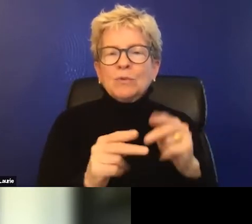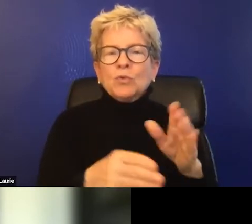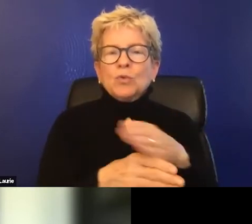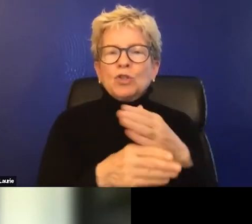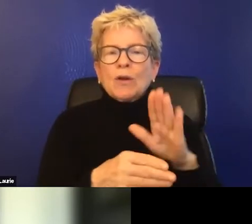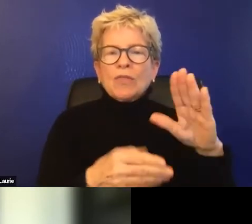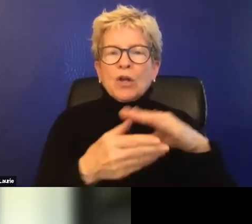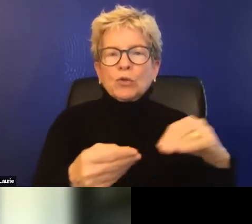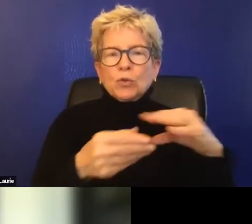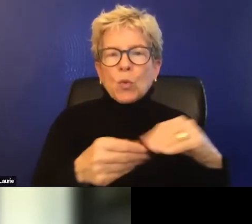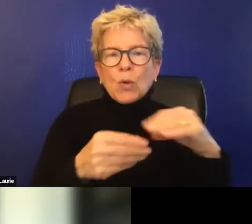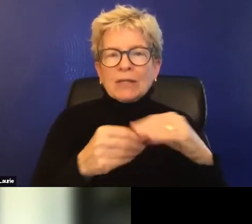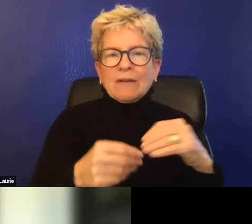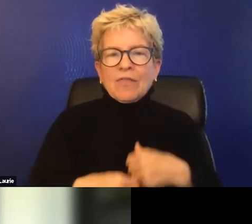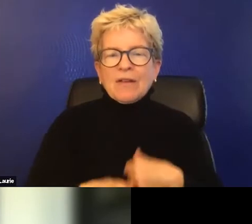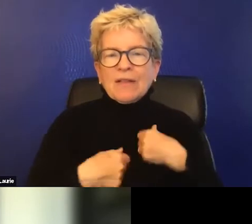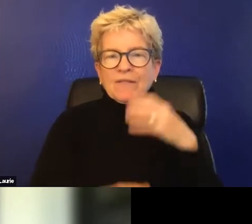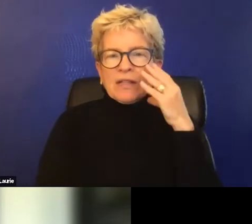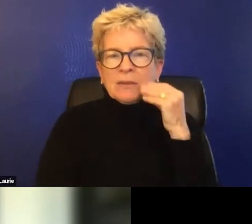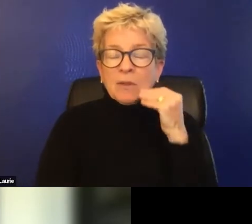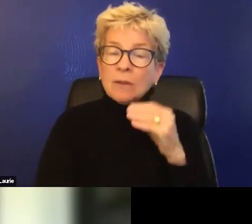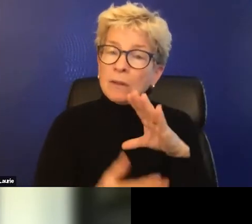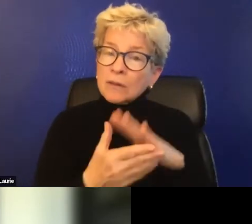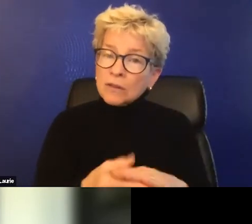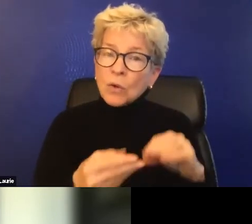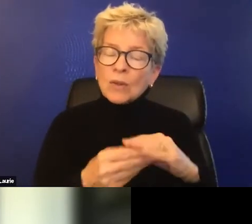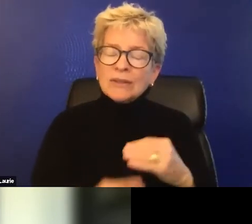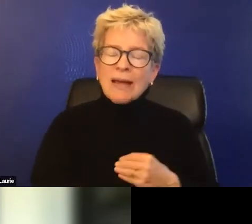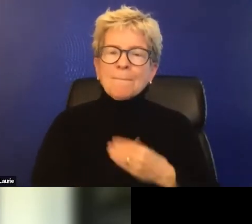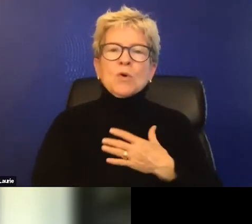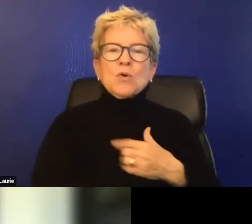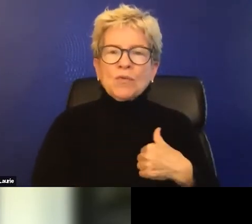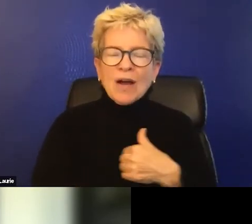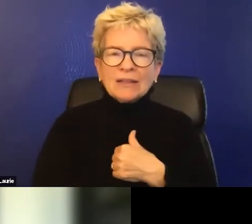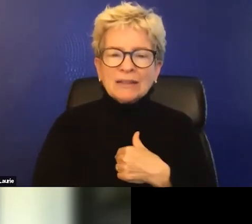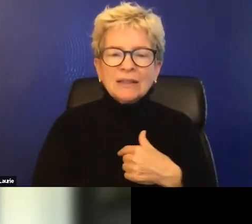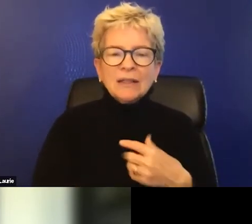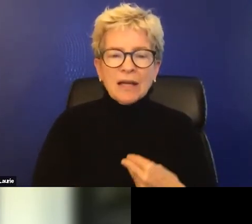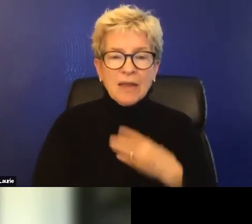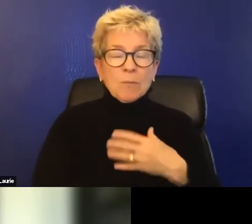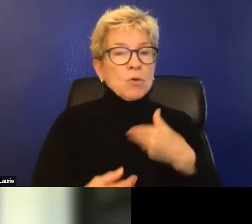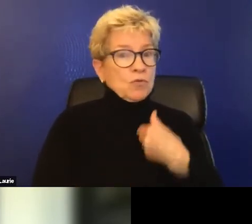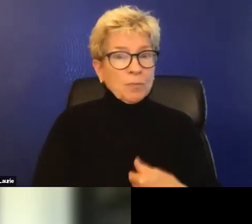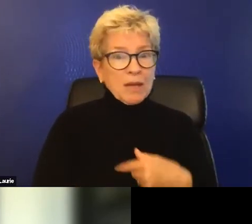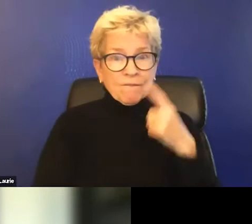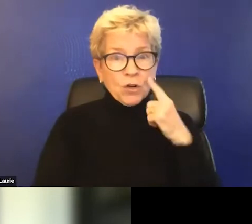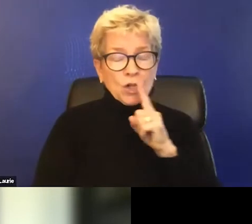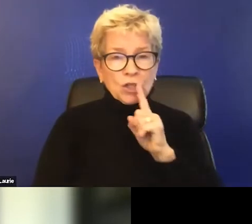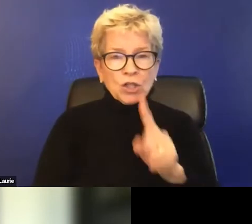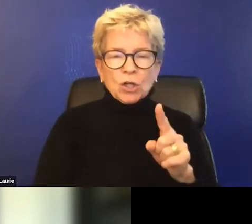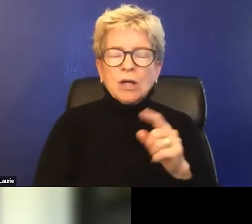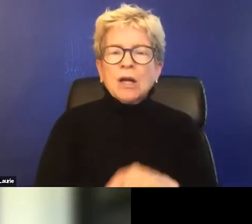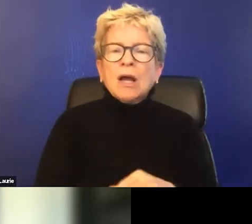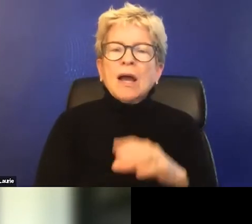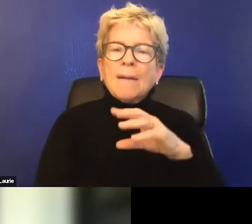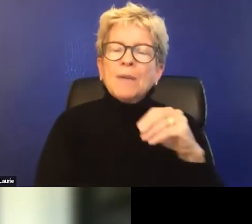experience stories. These are stories that move us. They certainly move me, and they should. But we all need to do more than